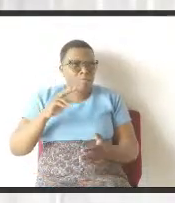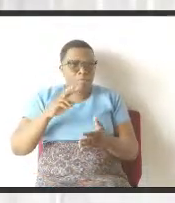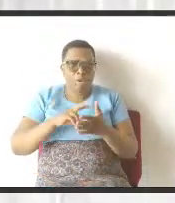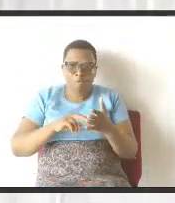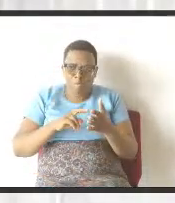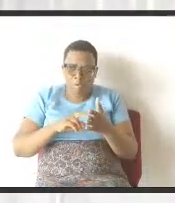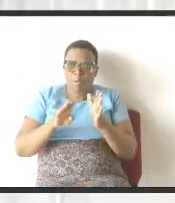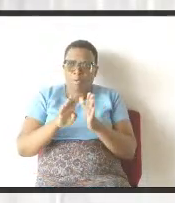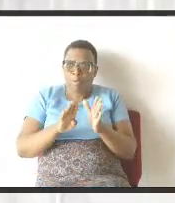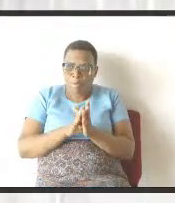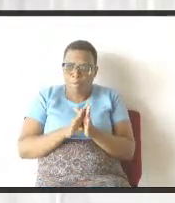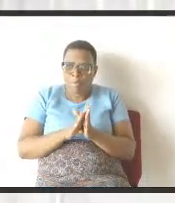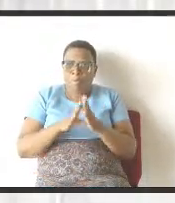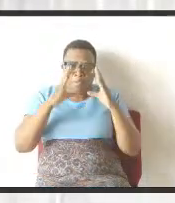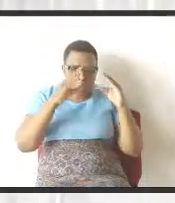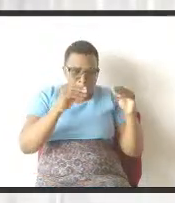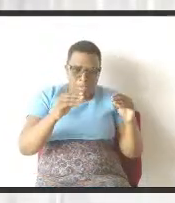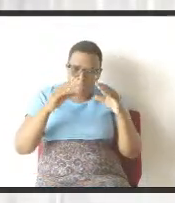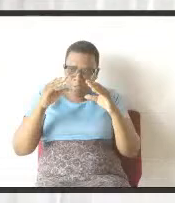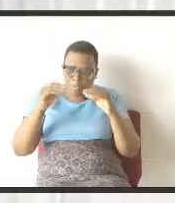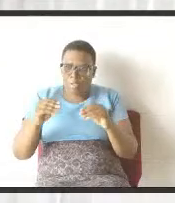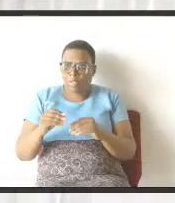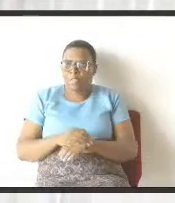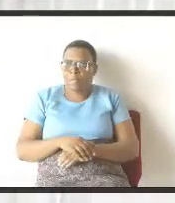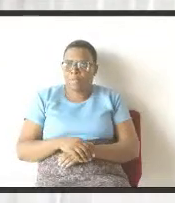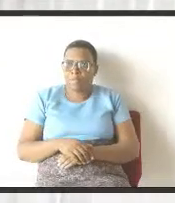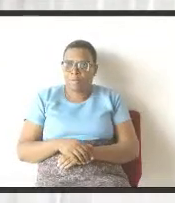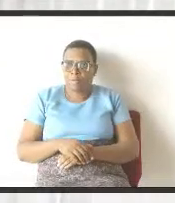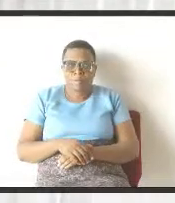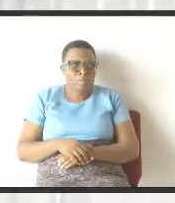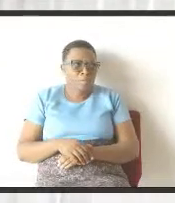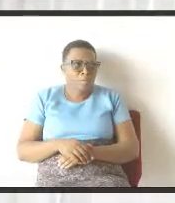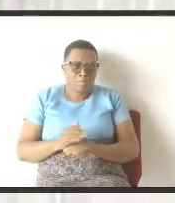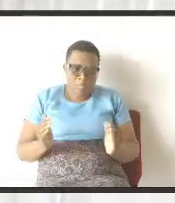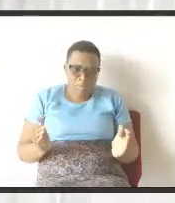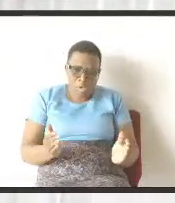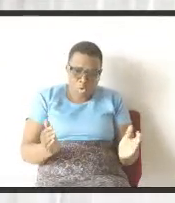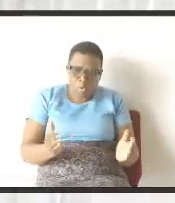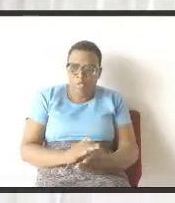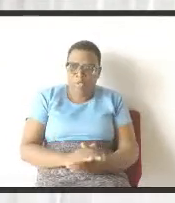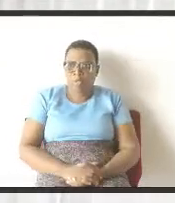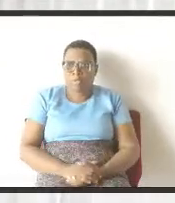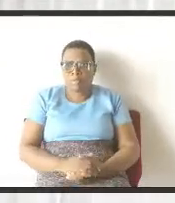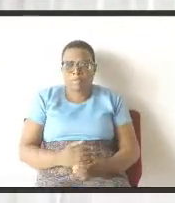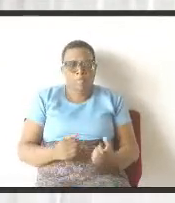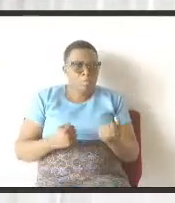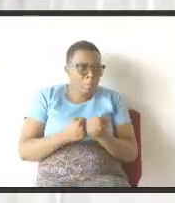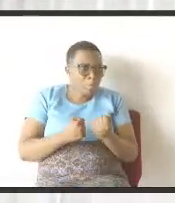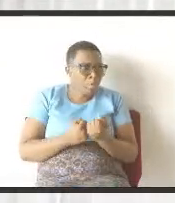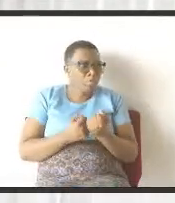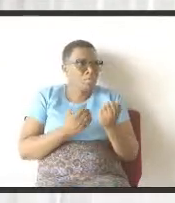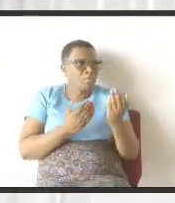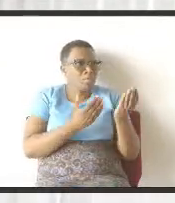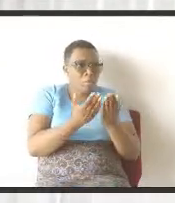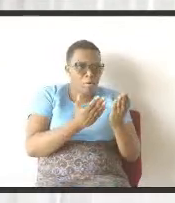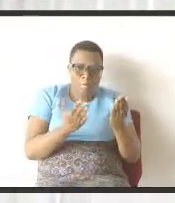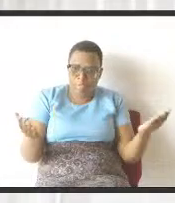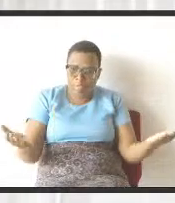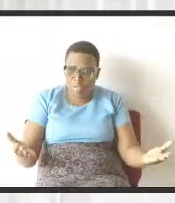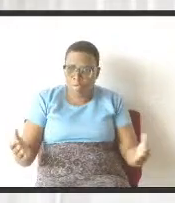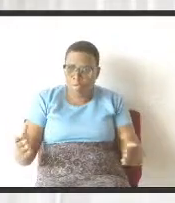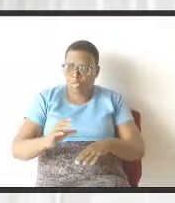And you have to put every energy you can find into it if you are going to